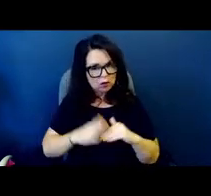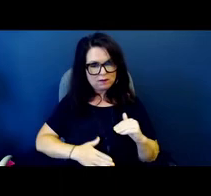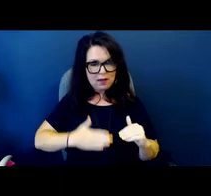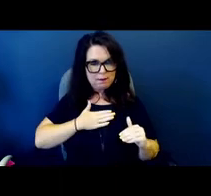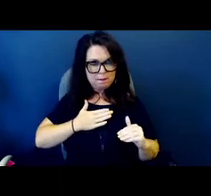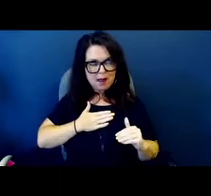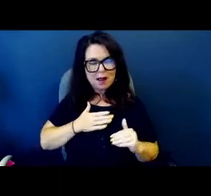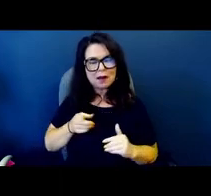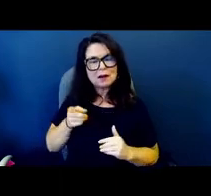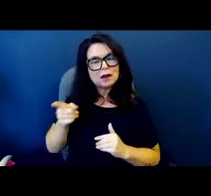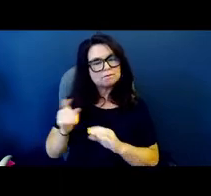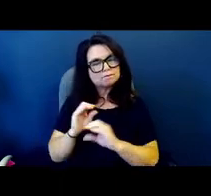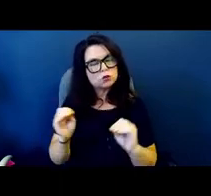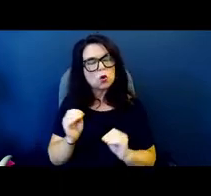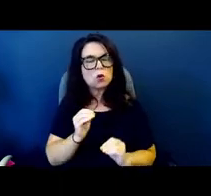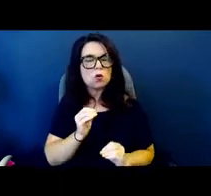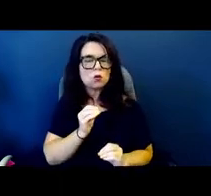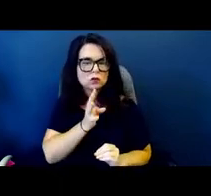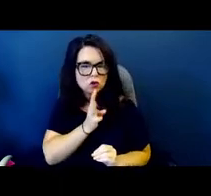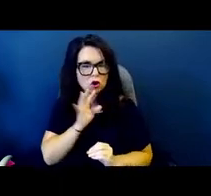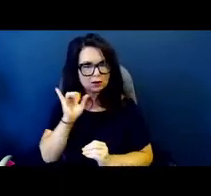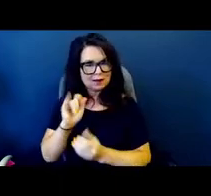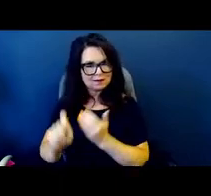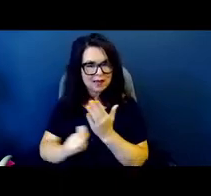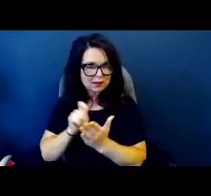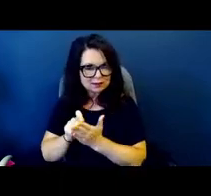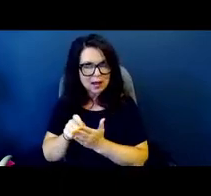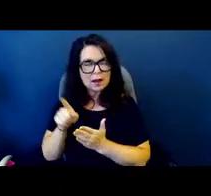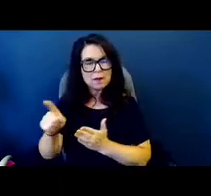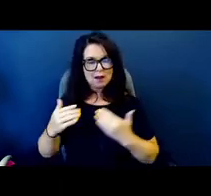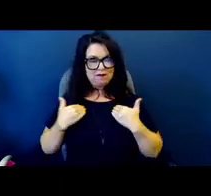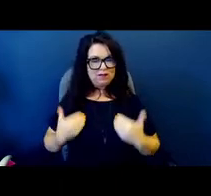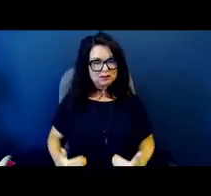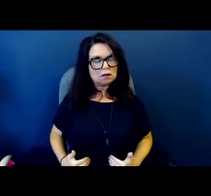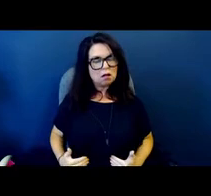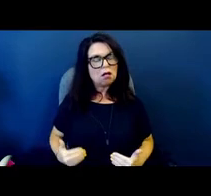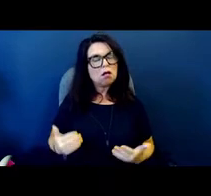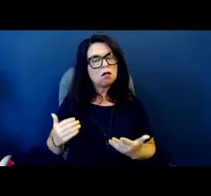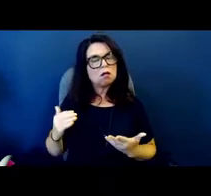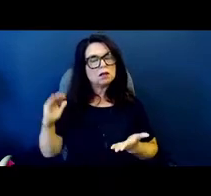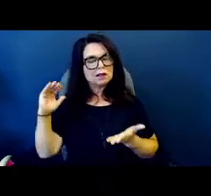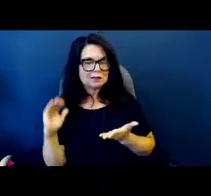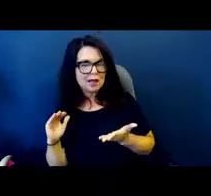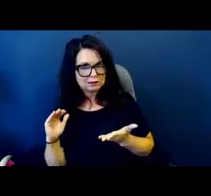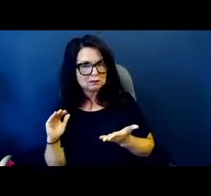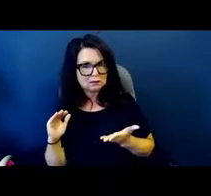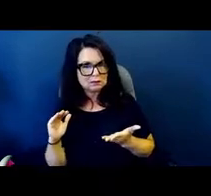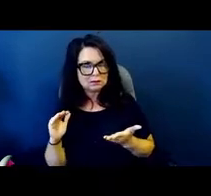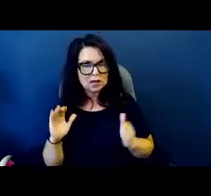herself physically than I can once we're in our wheelchairs. So I spoke